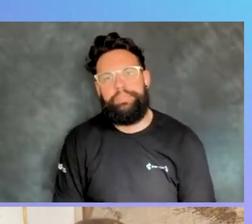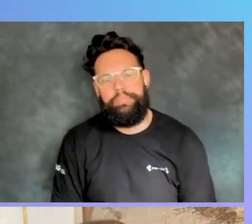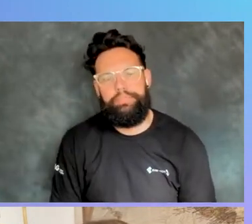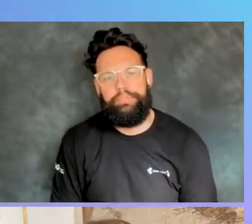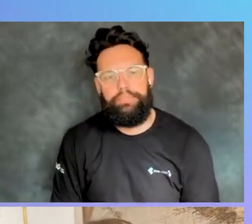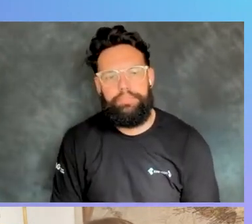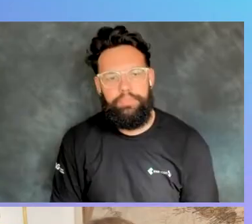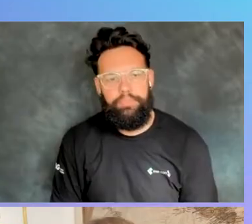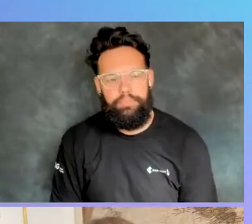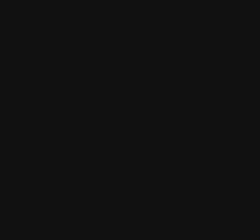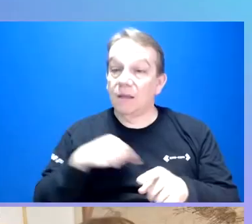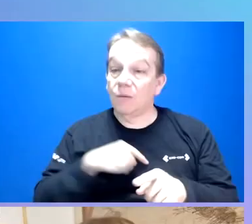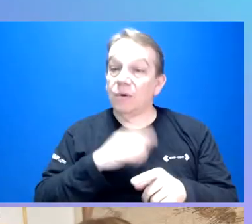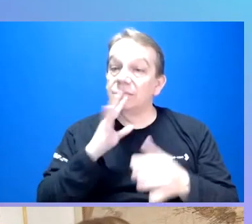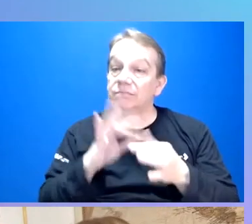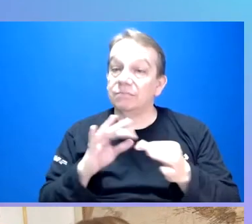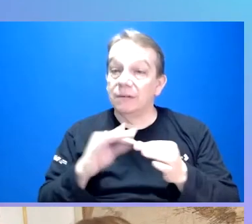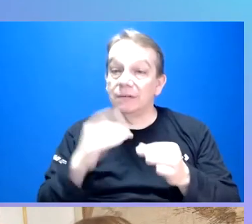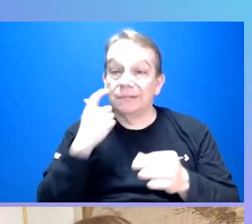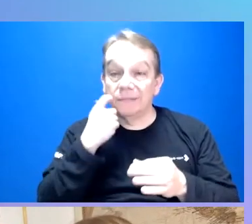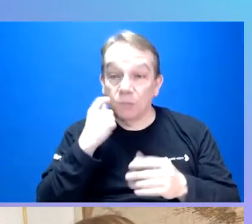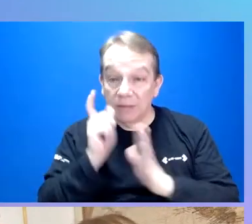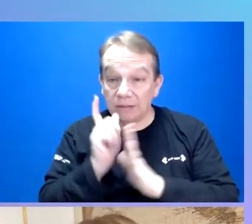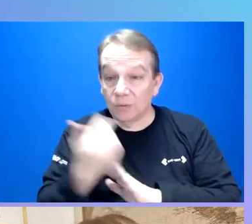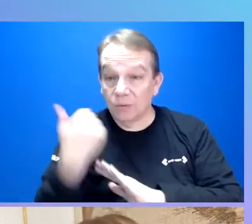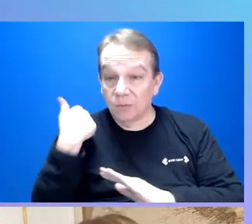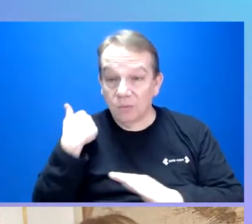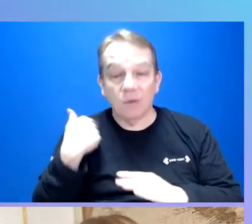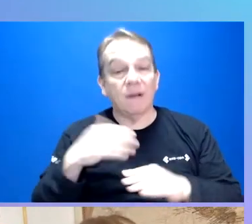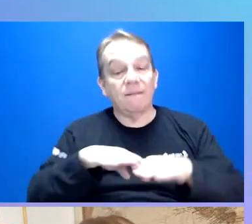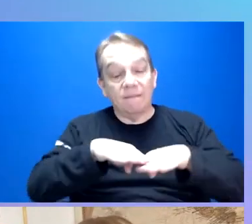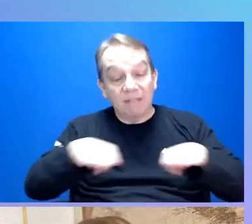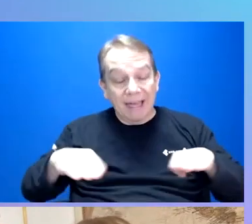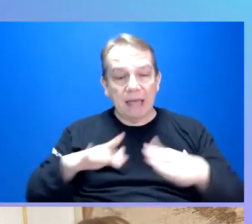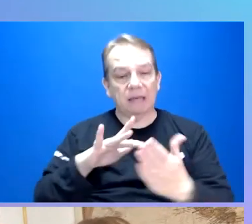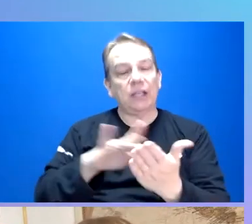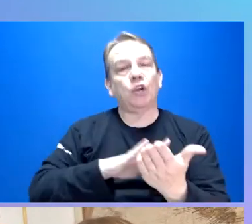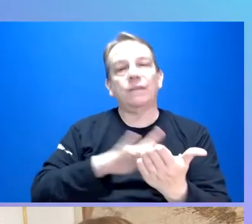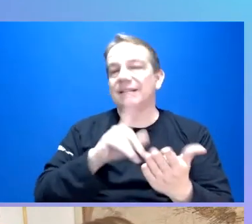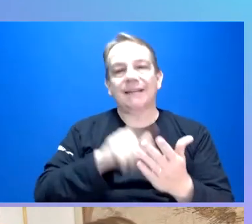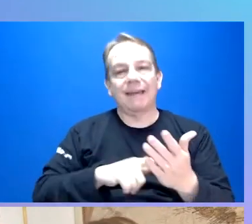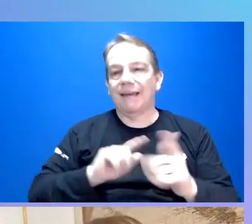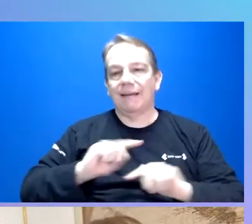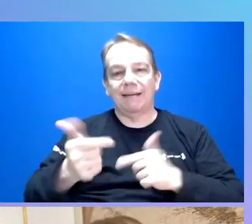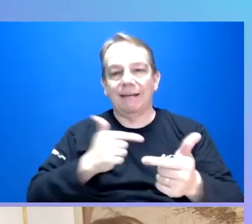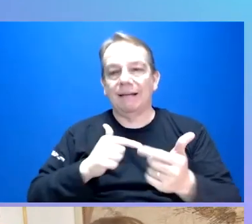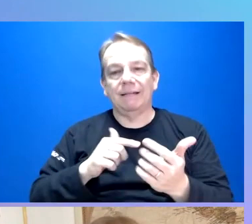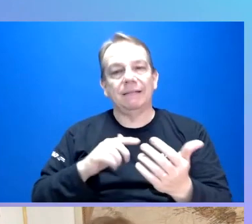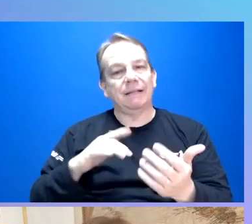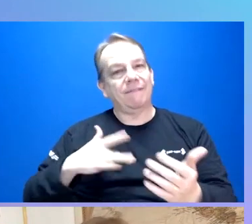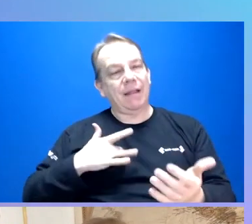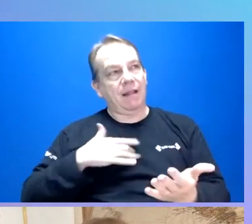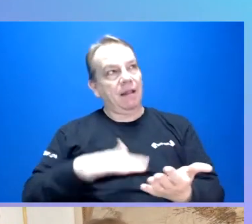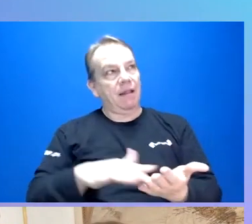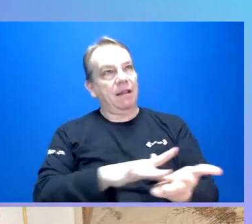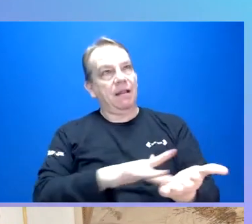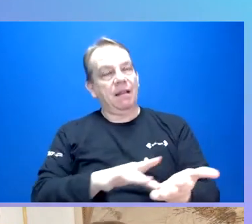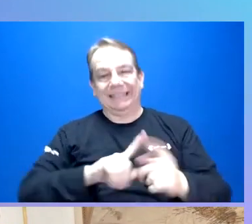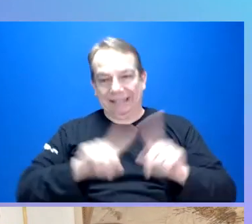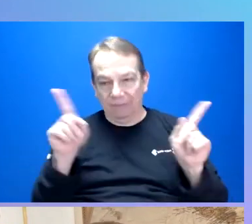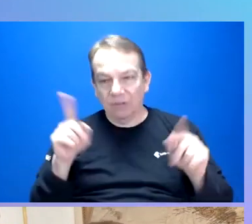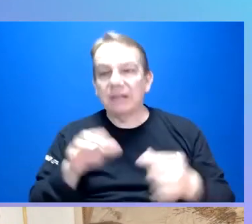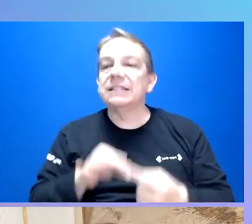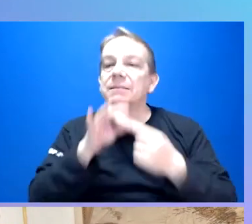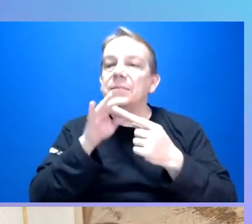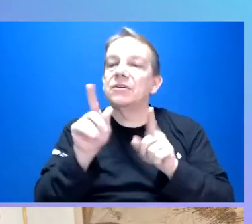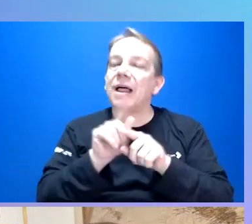talked about earlier, a flat interface can never replace interacting through touch or smell or sound, especially